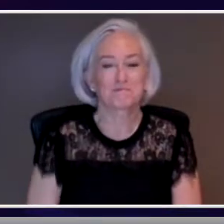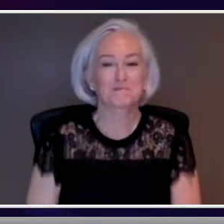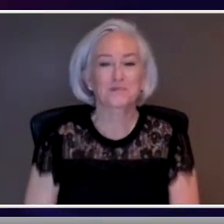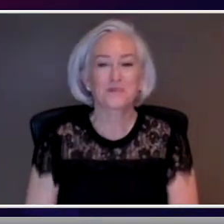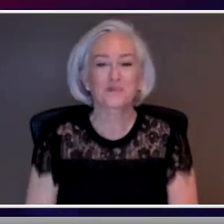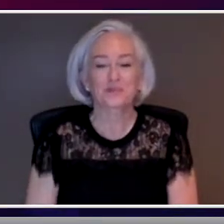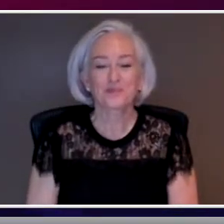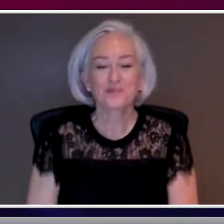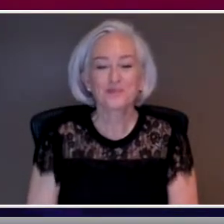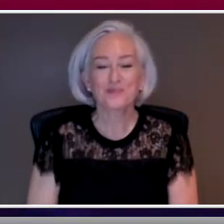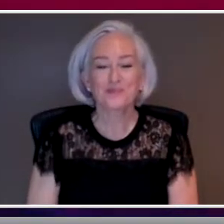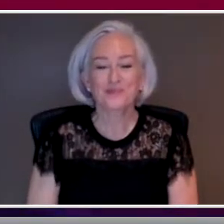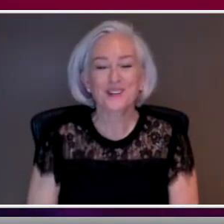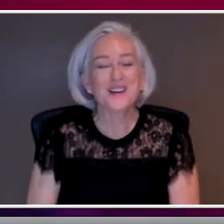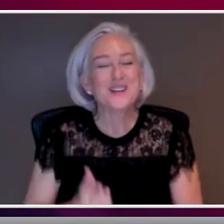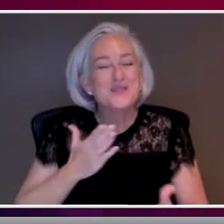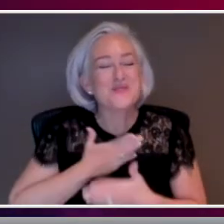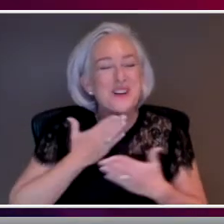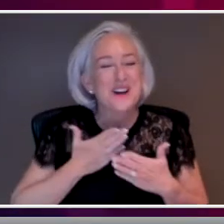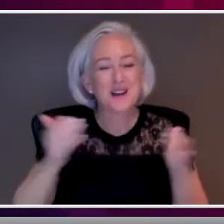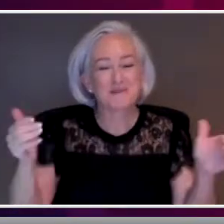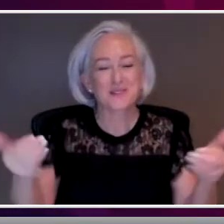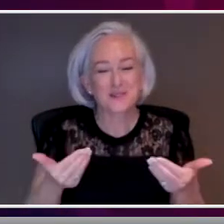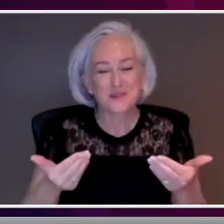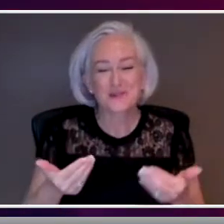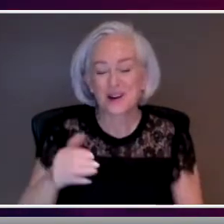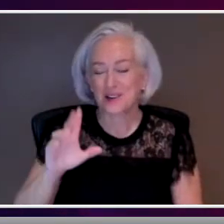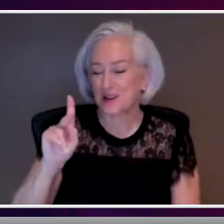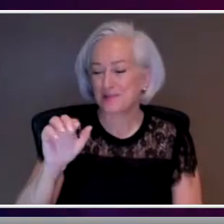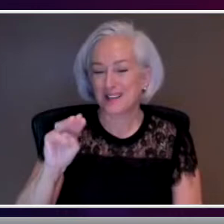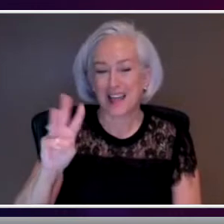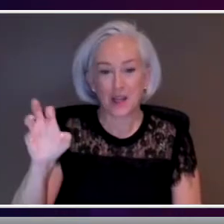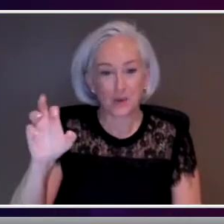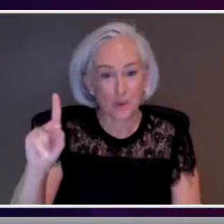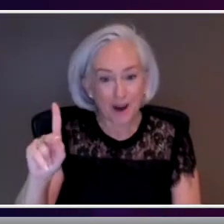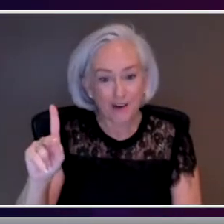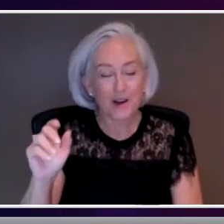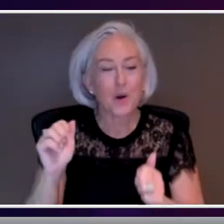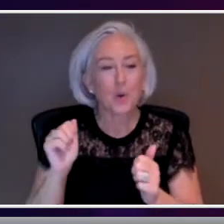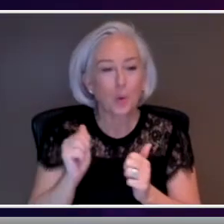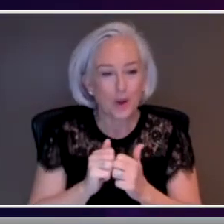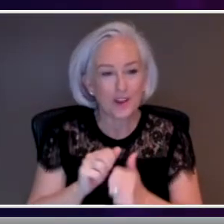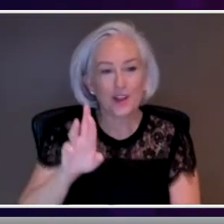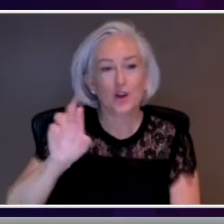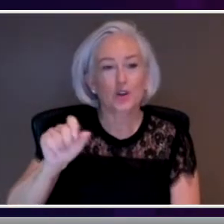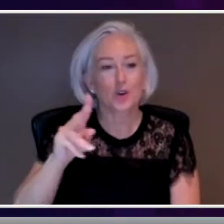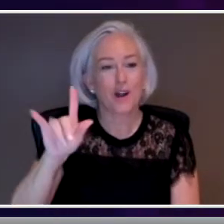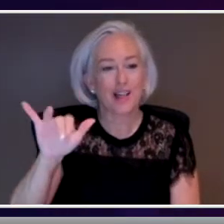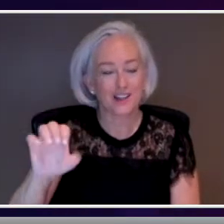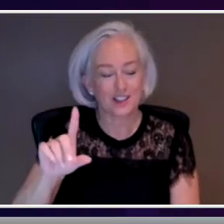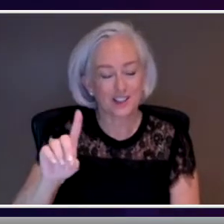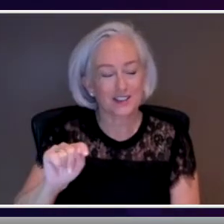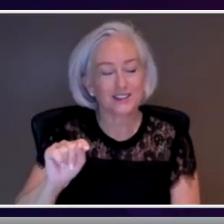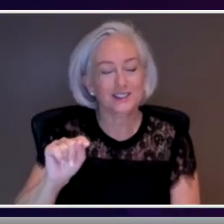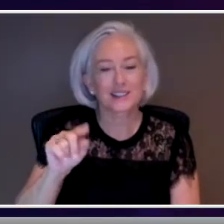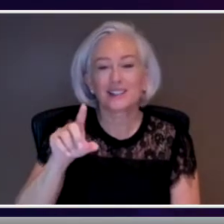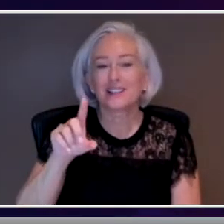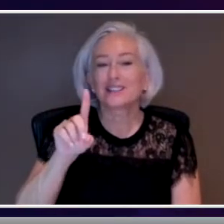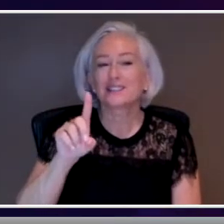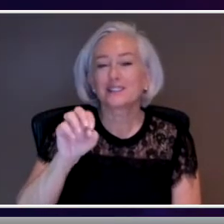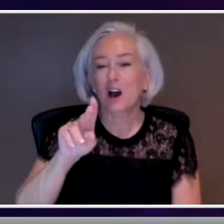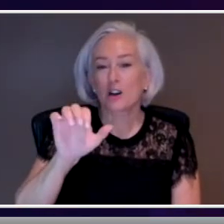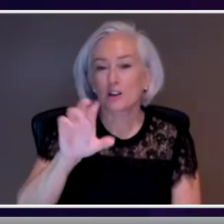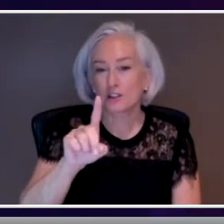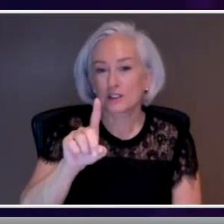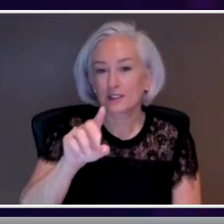We are so pleased to welcome Ken Welk to today's program, along with urologist Dr. Donald Neff and Dr. Adam Alley. Dr. Alley